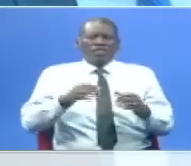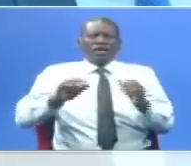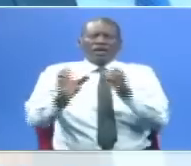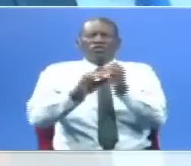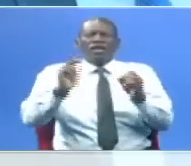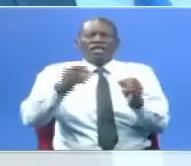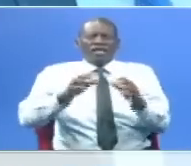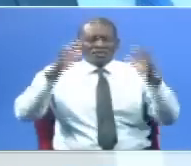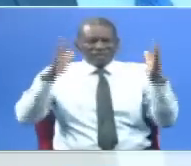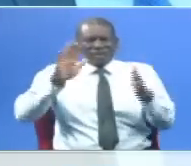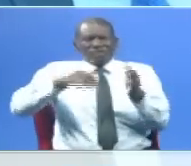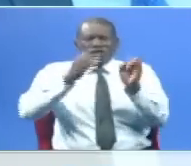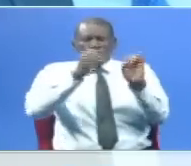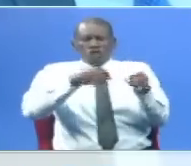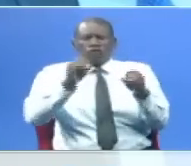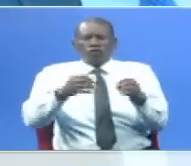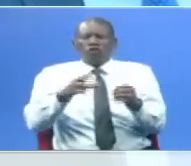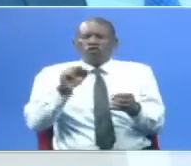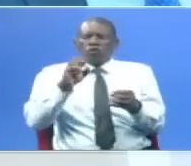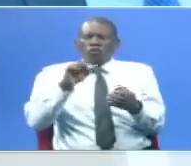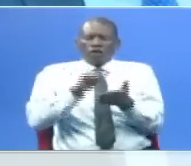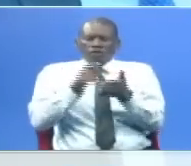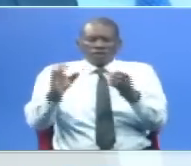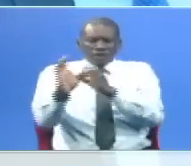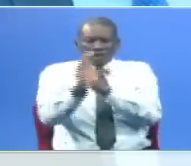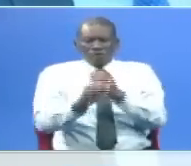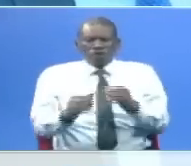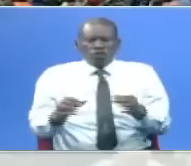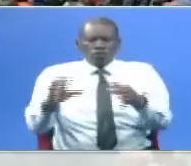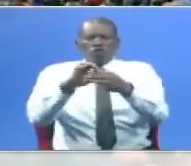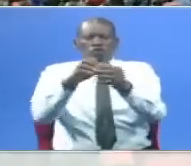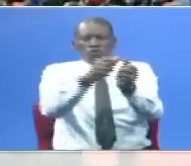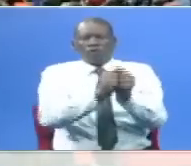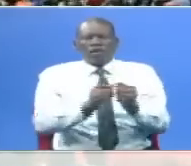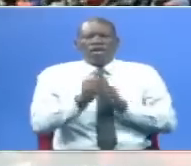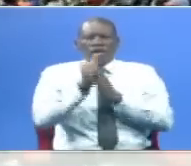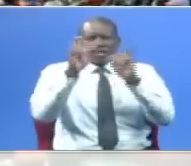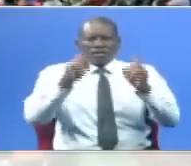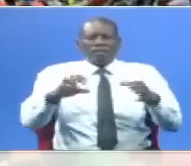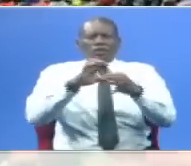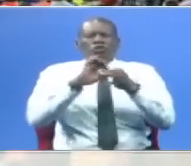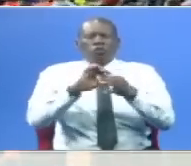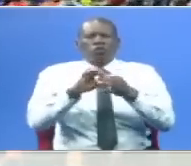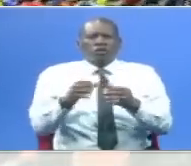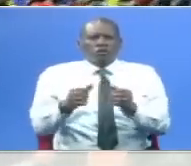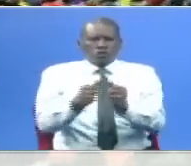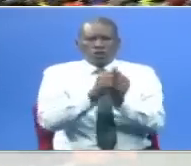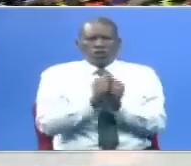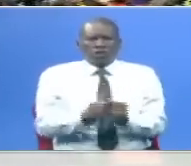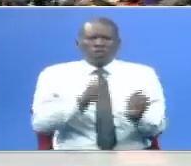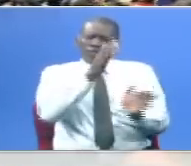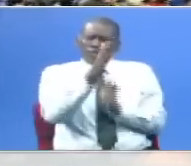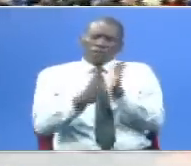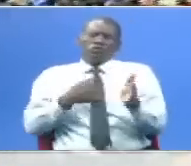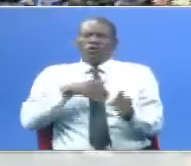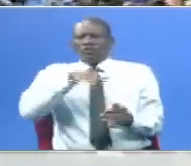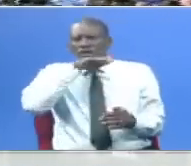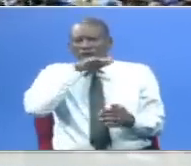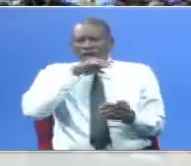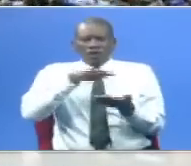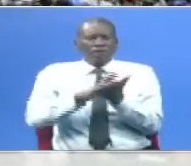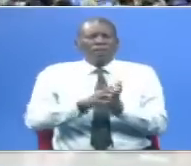and that for this country to come together, leaders must come together. The plan to have Raila